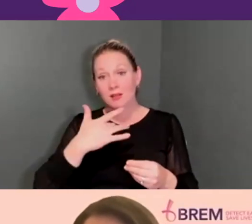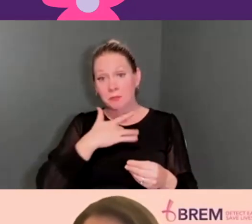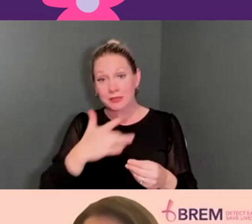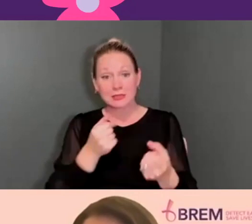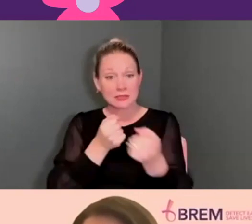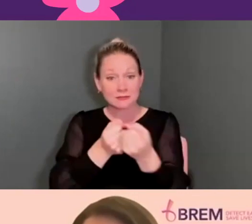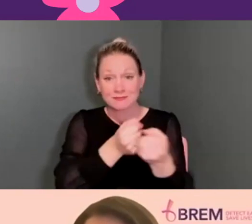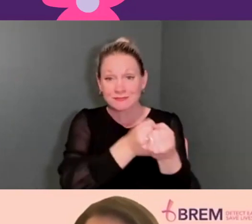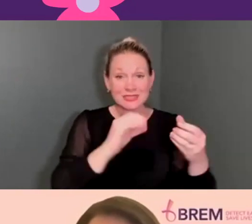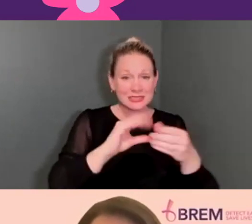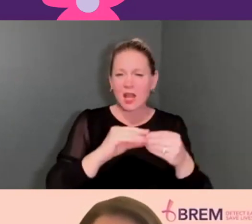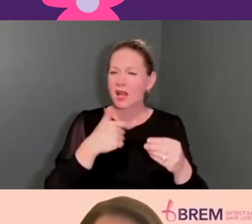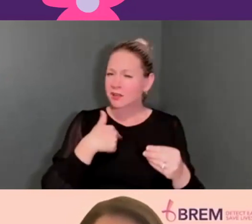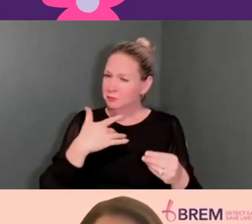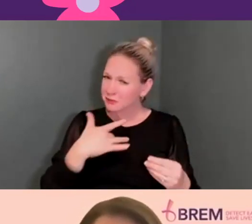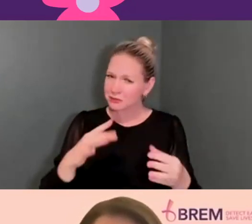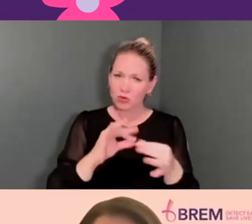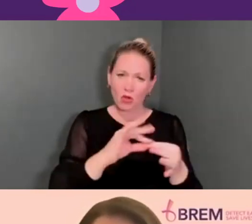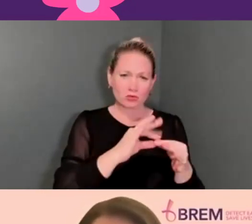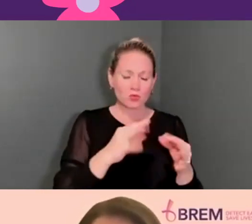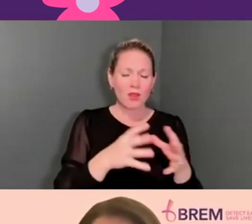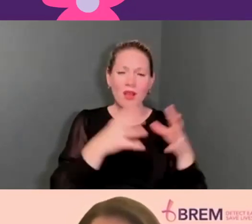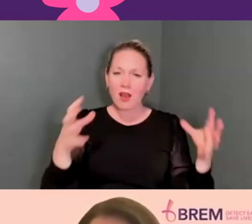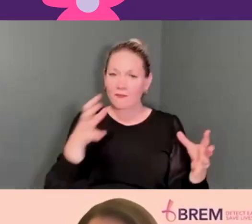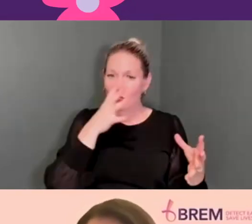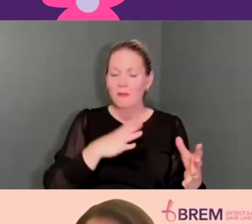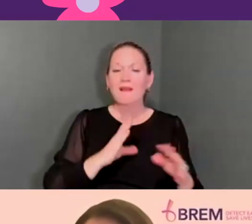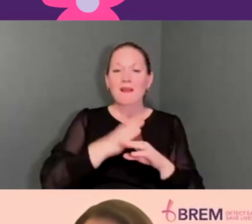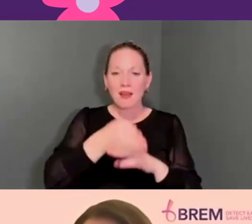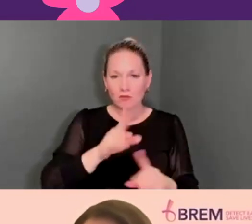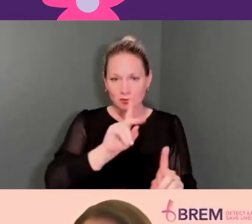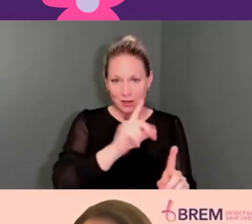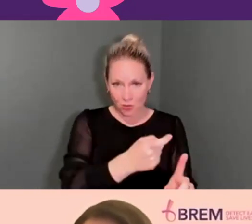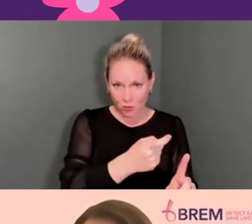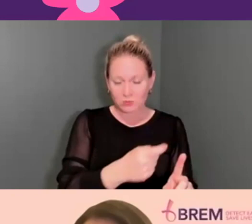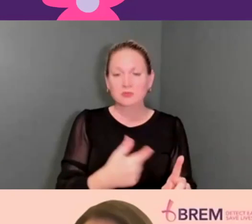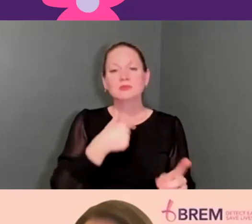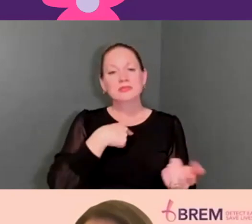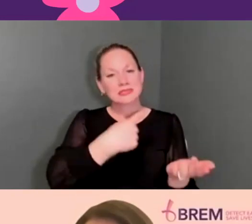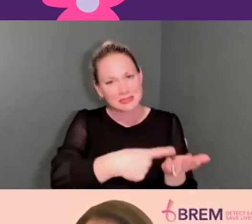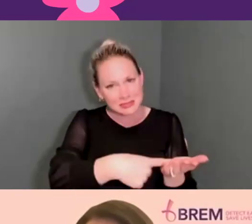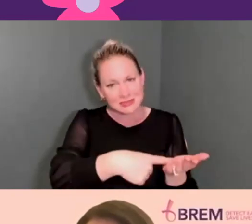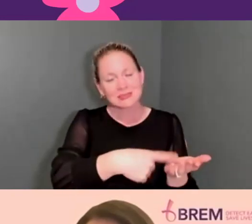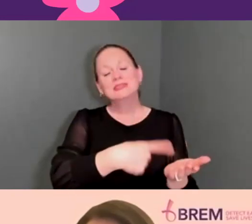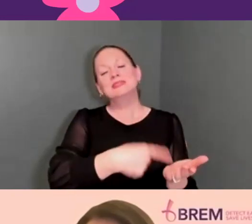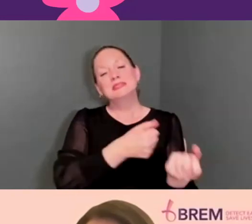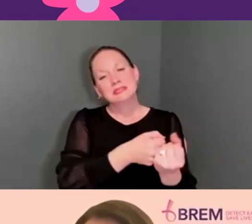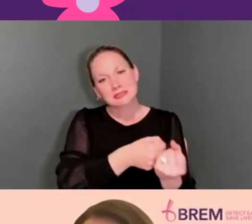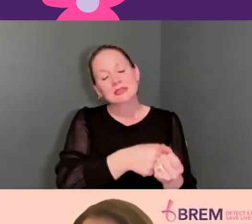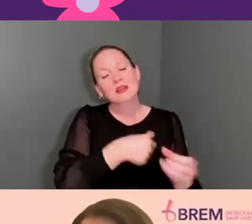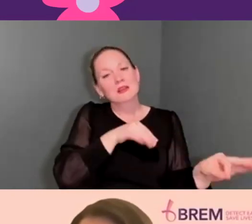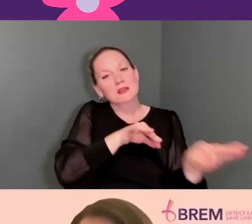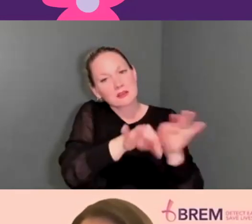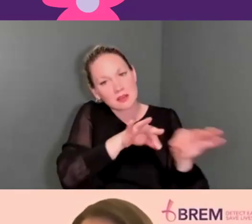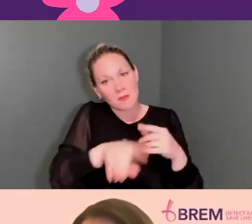advocate, I talk to a lot of women once they're diagnosed, I talk them through it. I tell them my experience because everyone has a